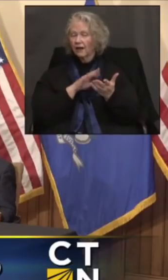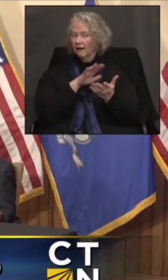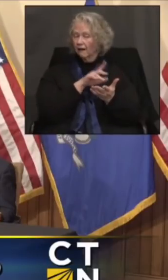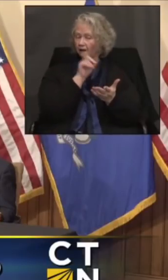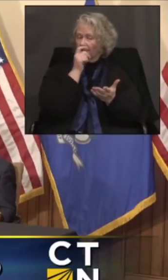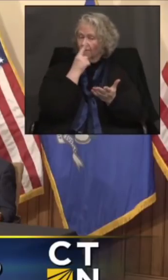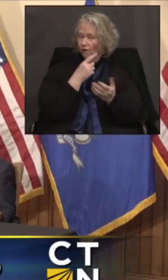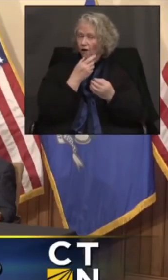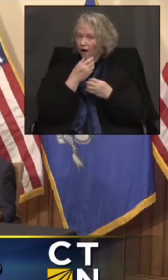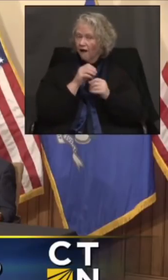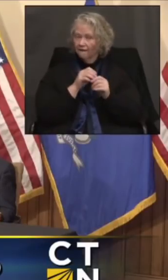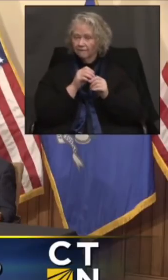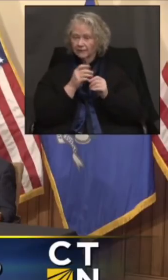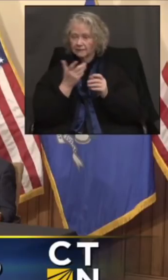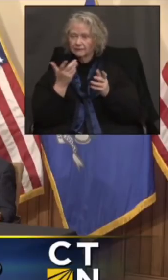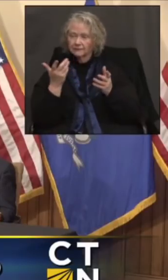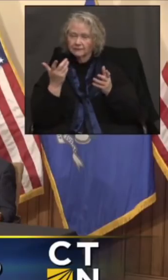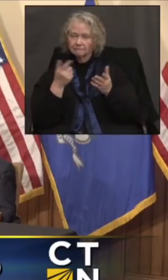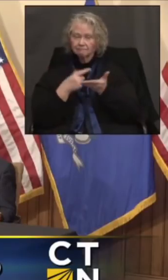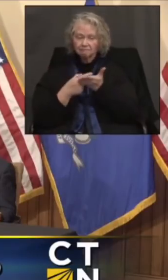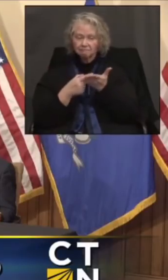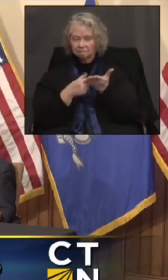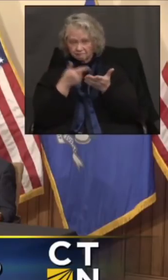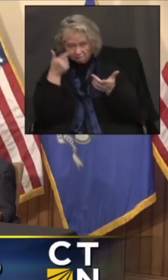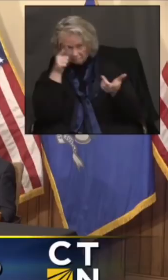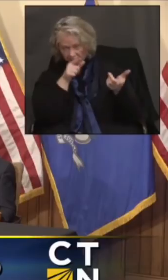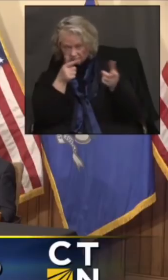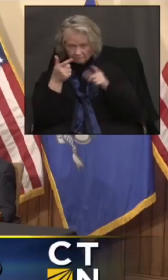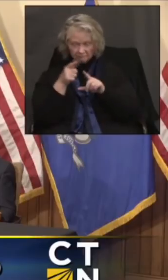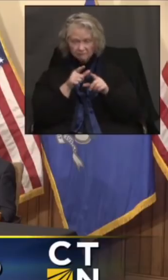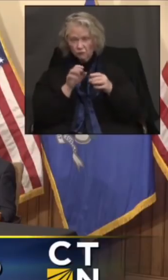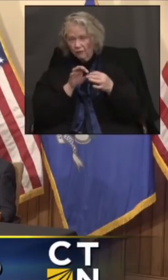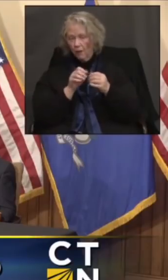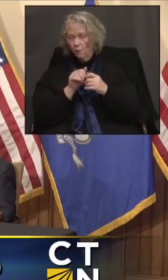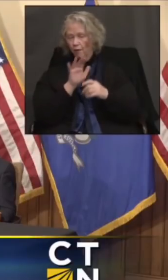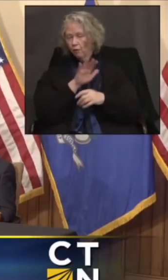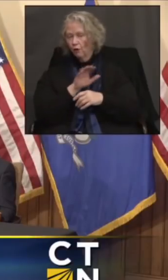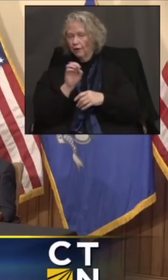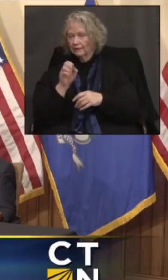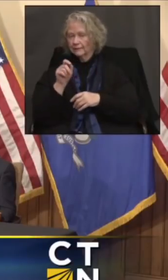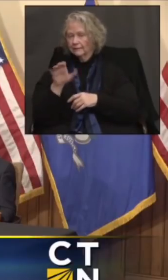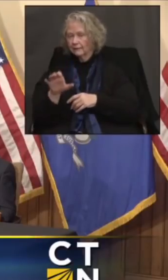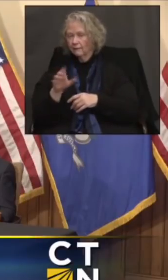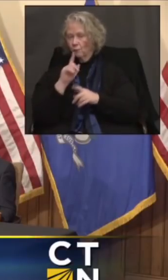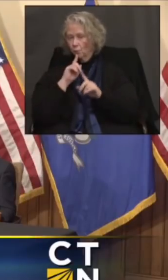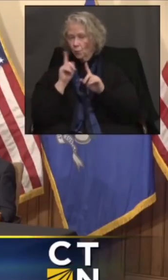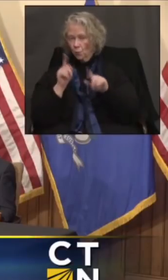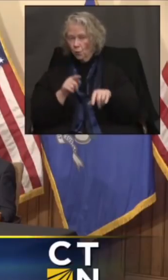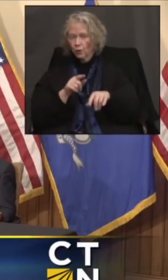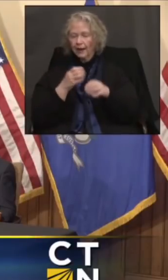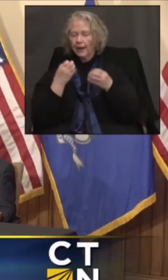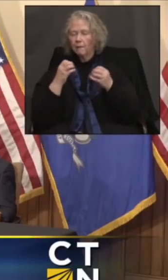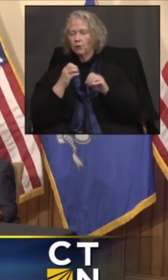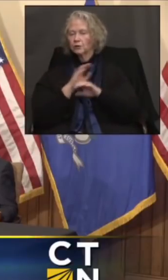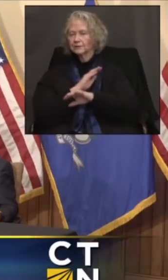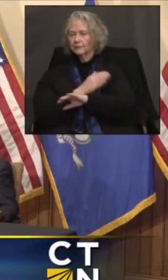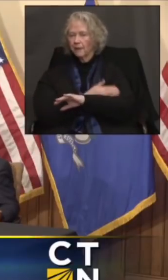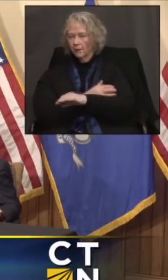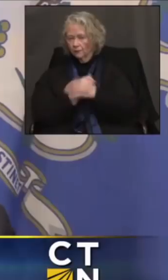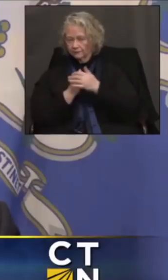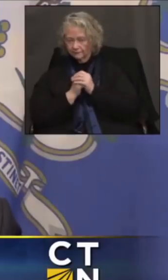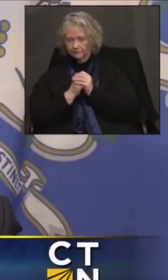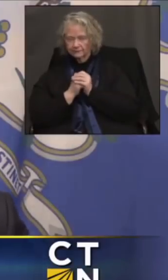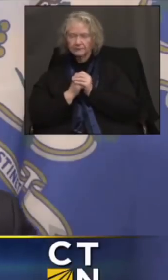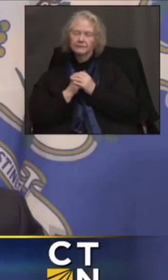sort of come to understandings on executive orders and emergency powers going forward?